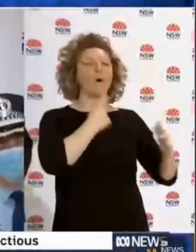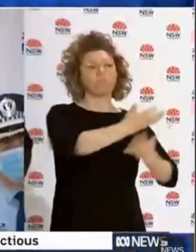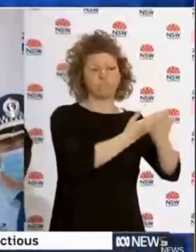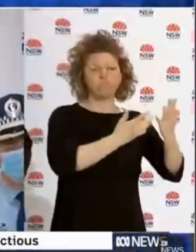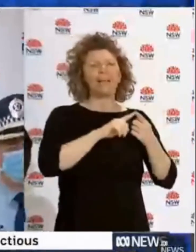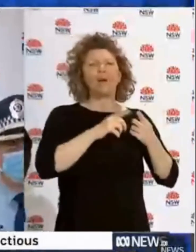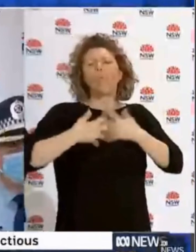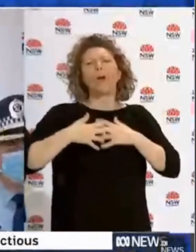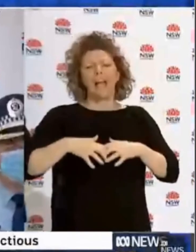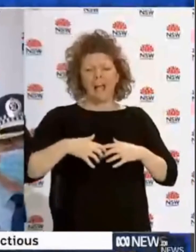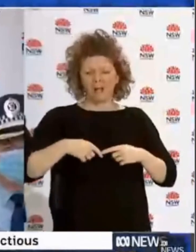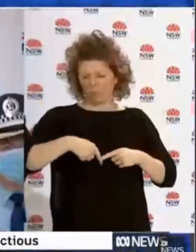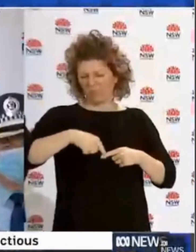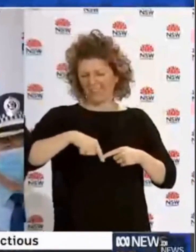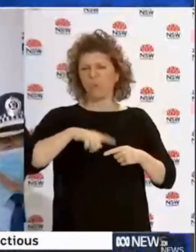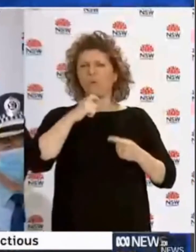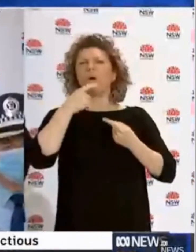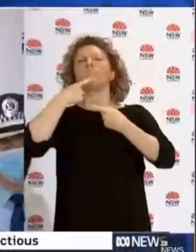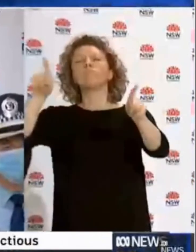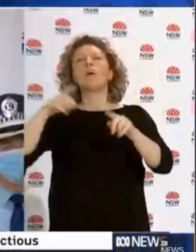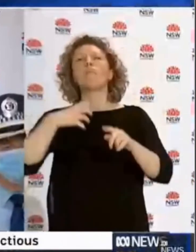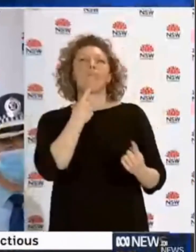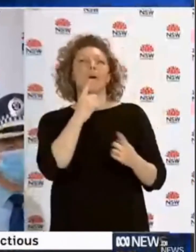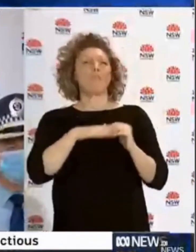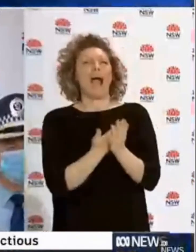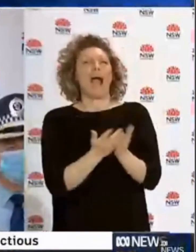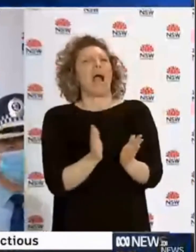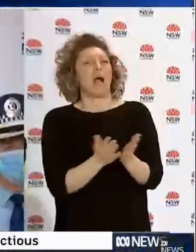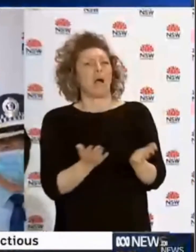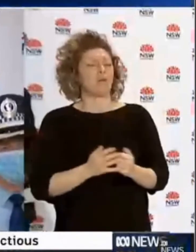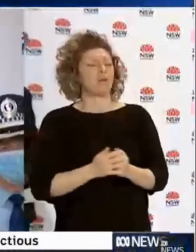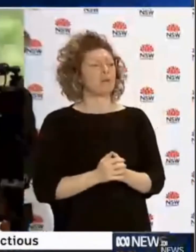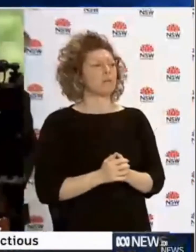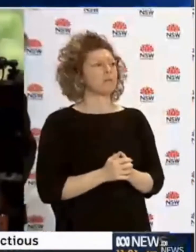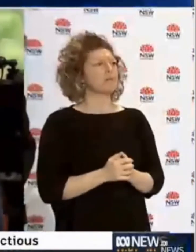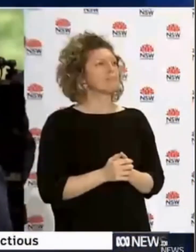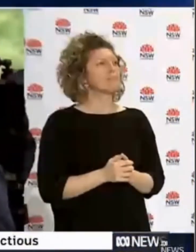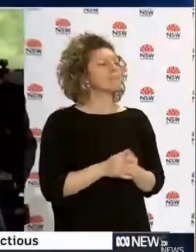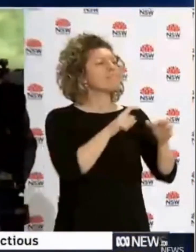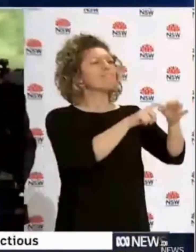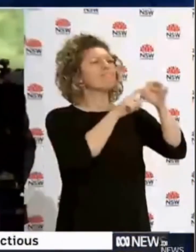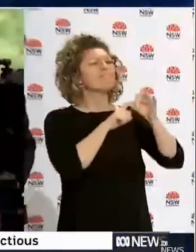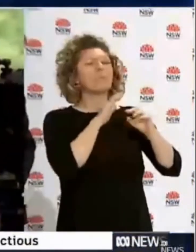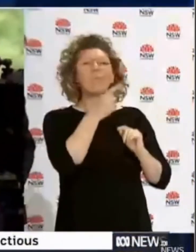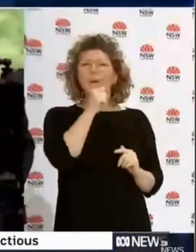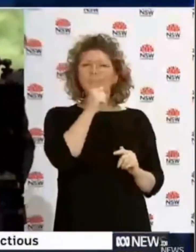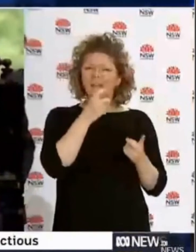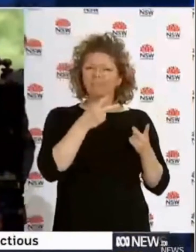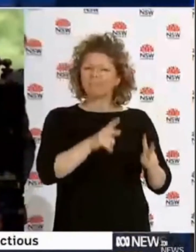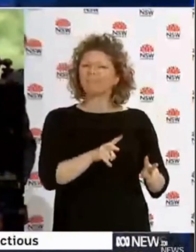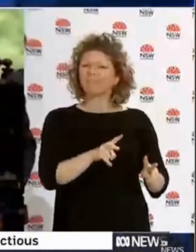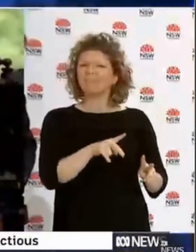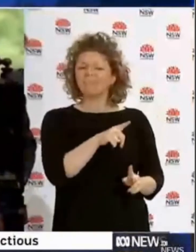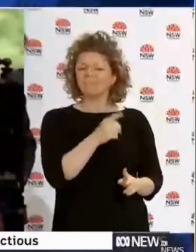still working on it over the weekend, as well as I understand. Well, what information do you have about this man who sadly died in southwest Sydney? How